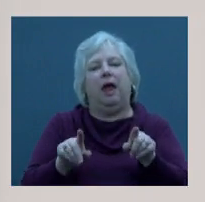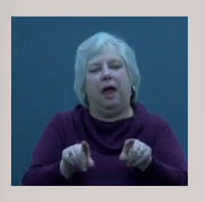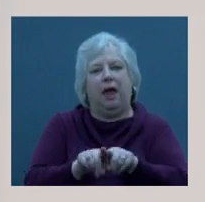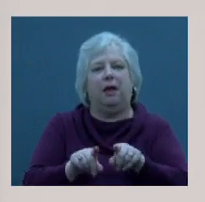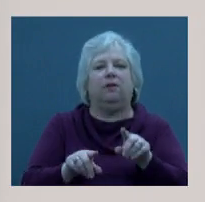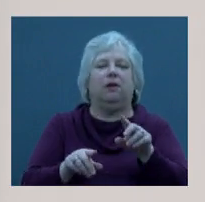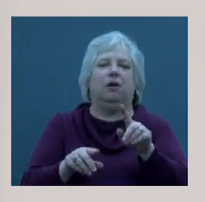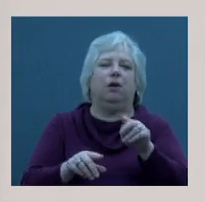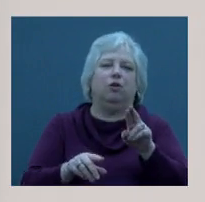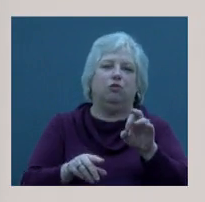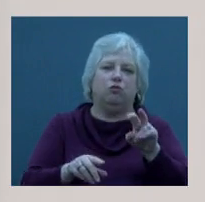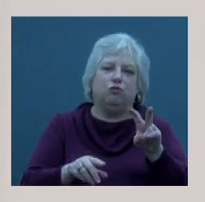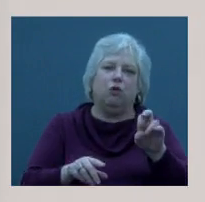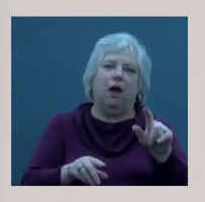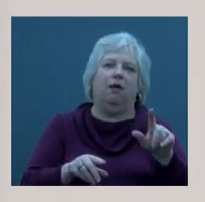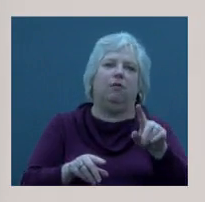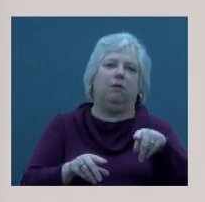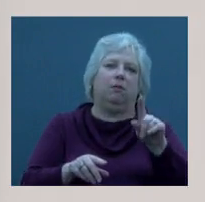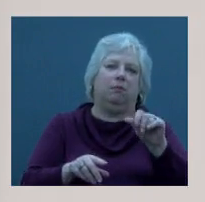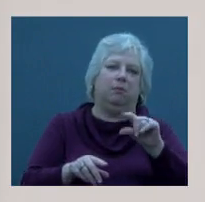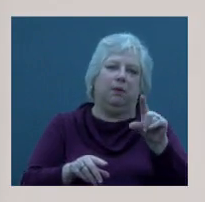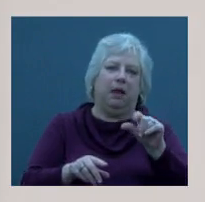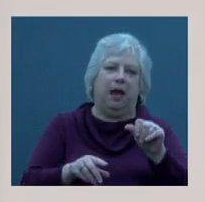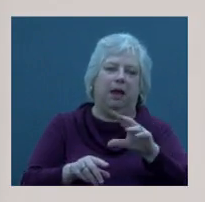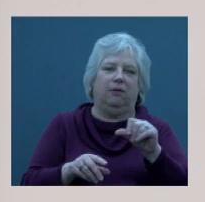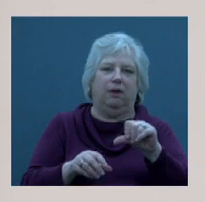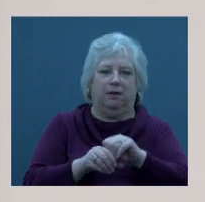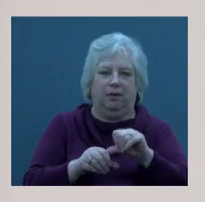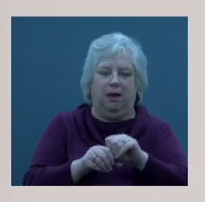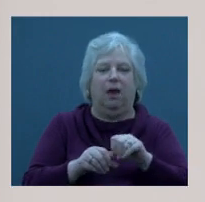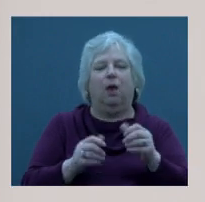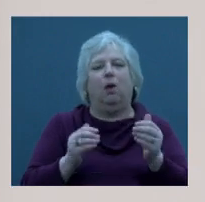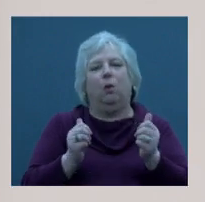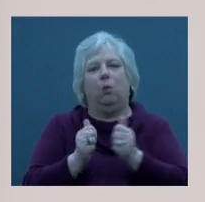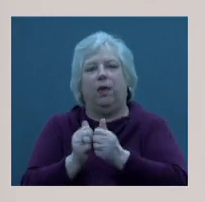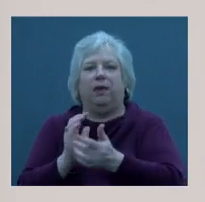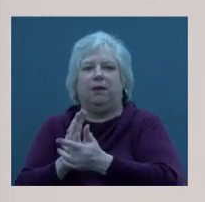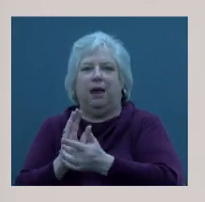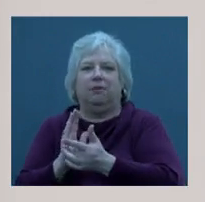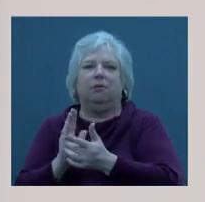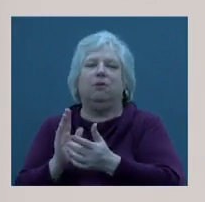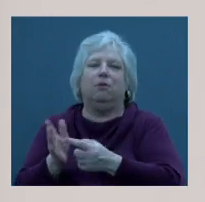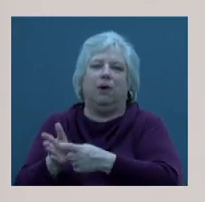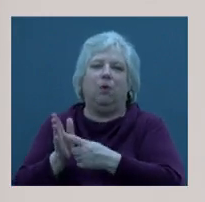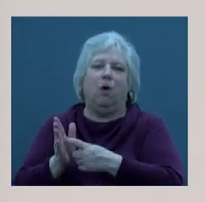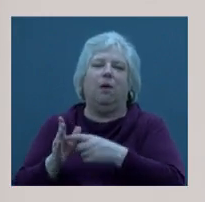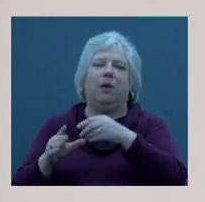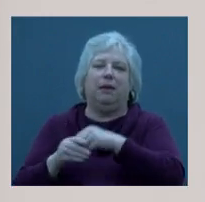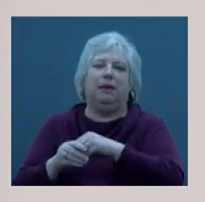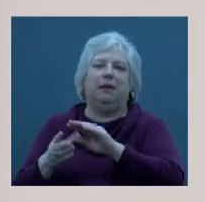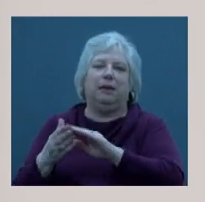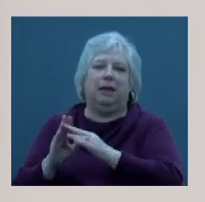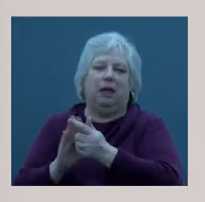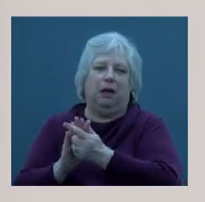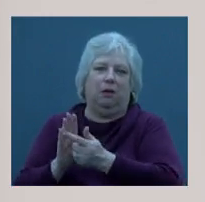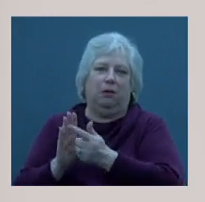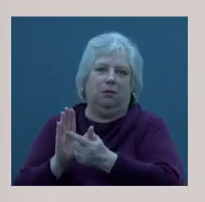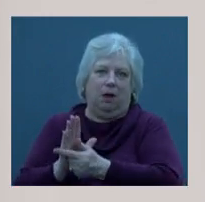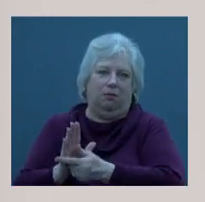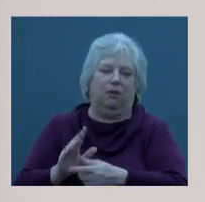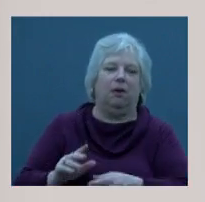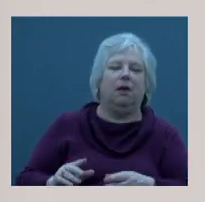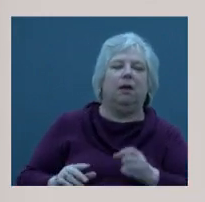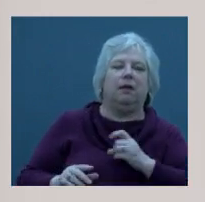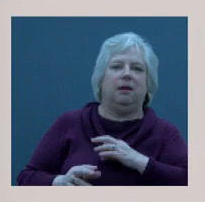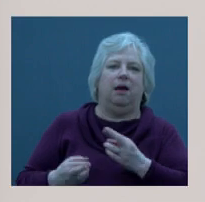plaza fueling center with those technical standards that are found in the various city codes. Staff does recommend approval